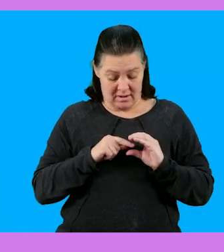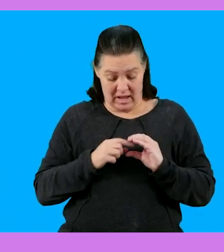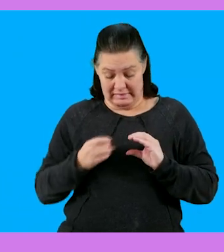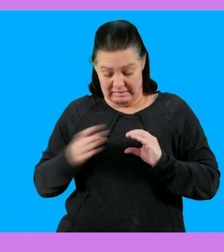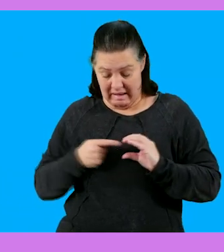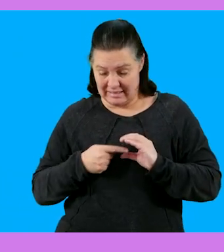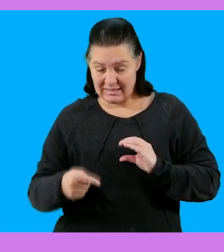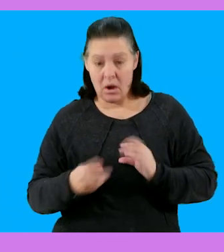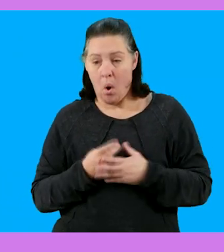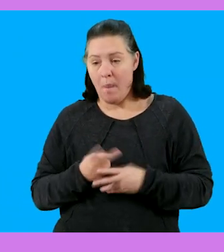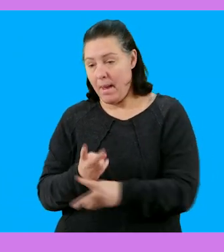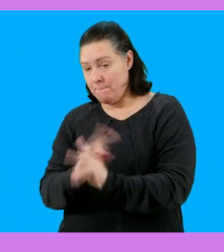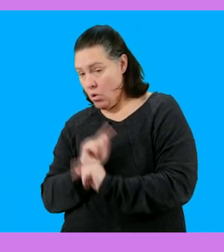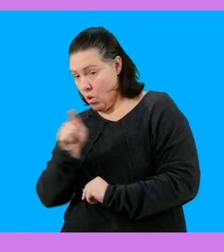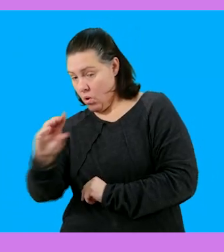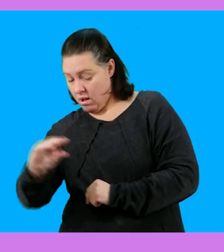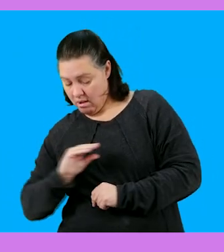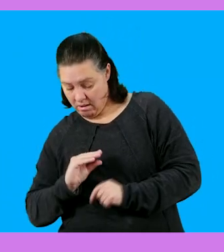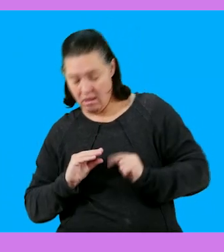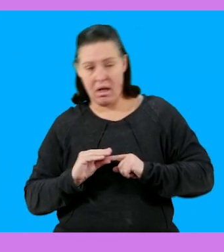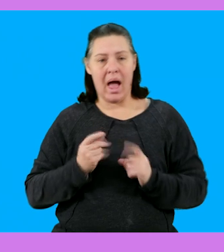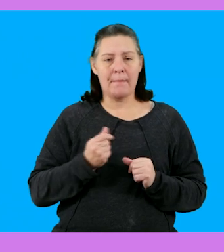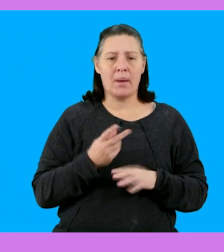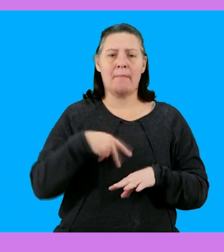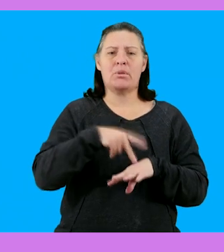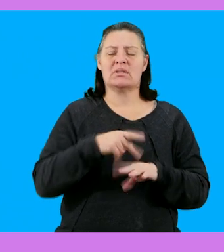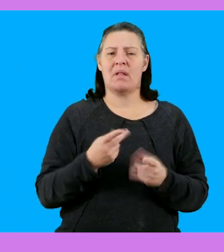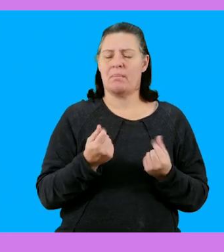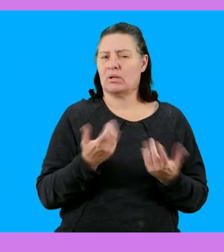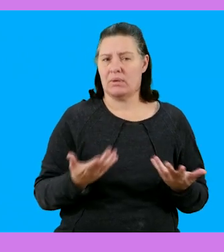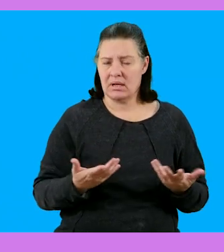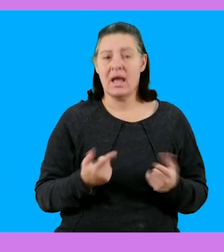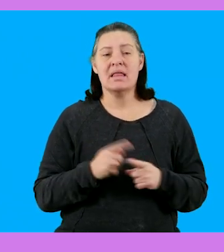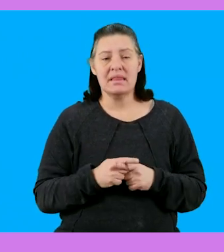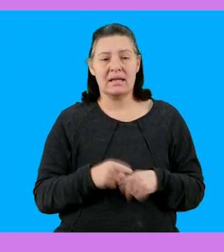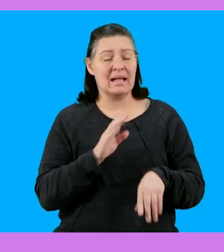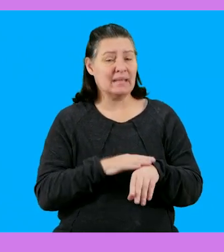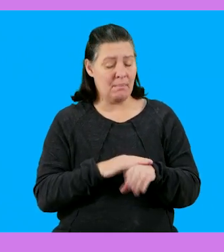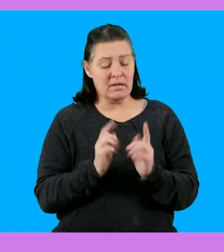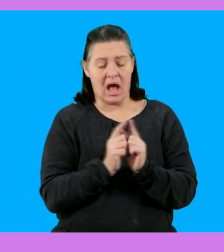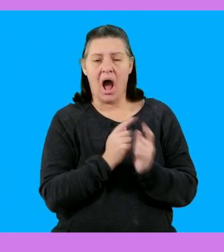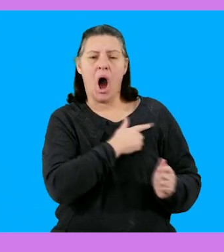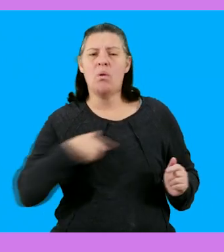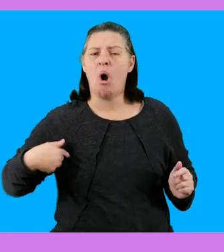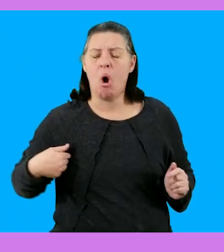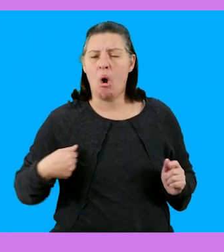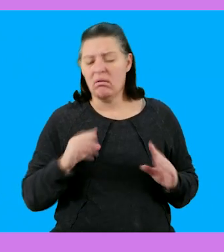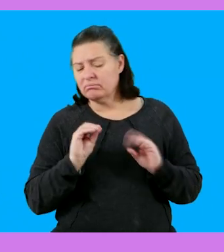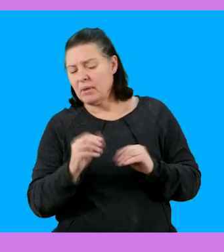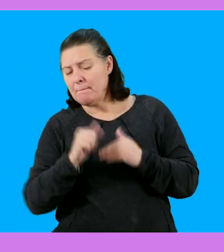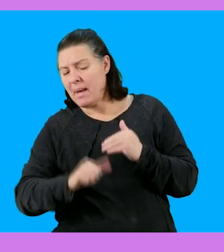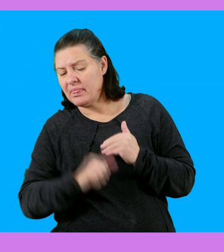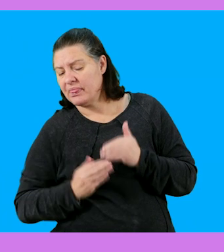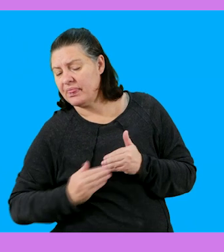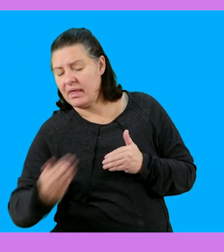borrowed, meaning that is your starting amount. Then the time period, that's the length of time for which the money is invested,